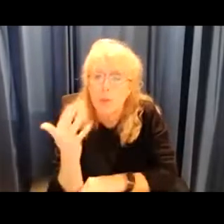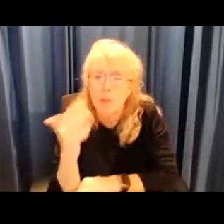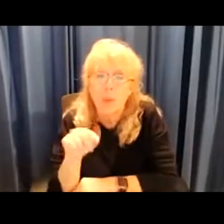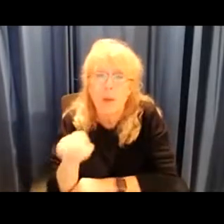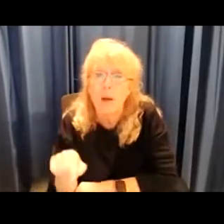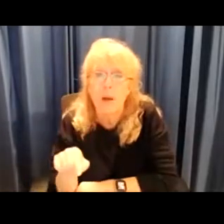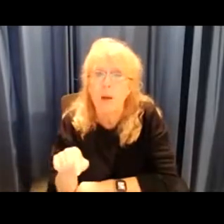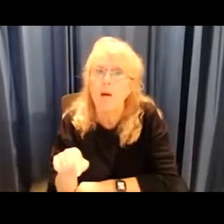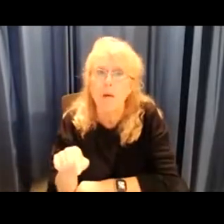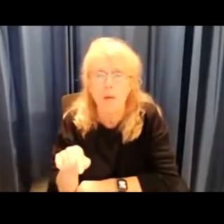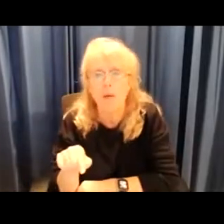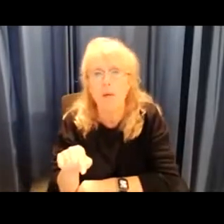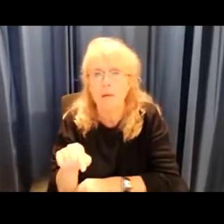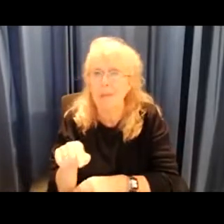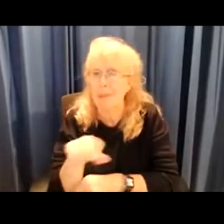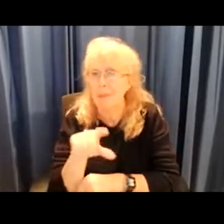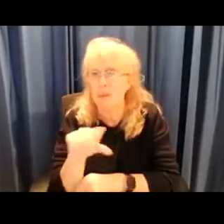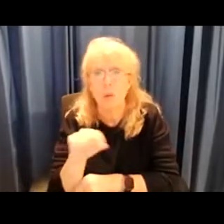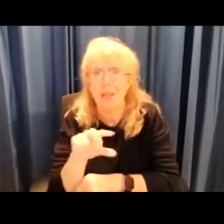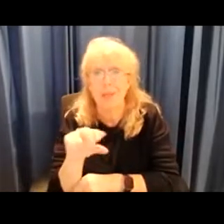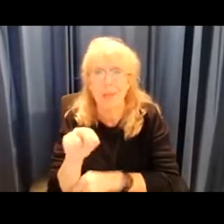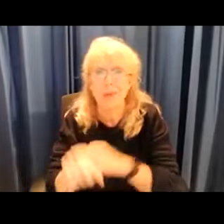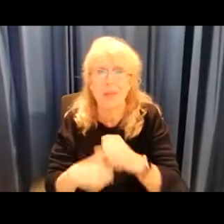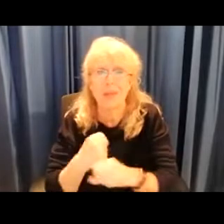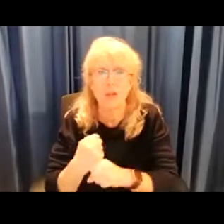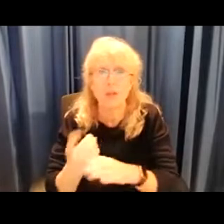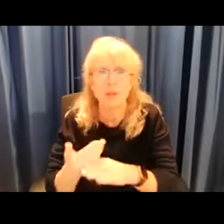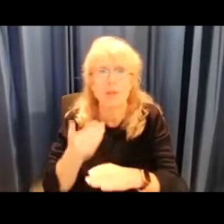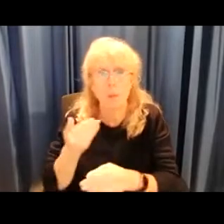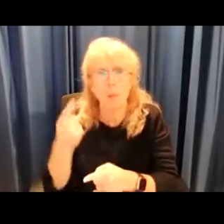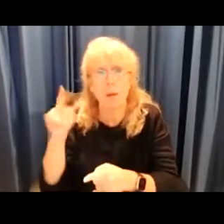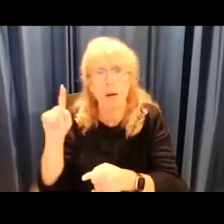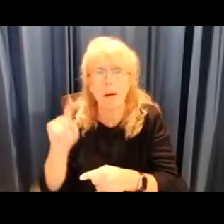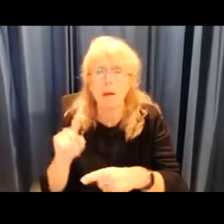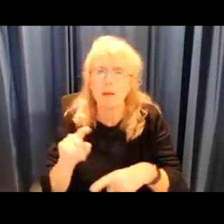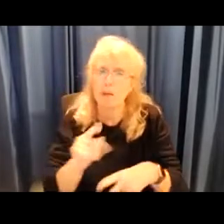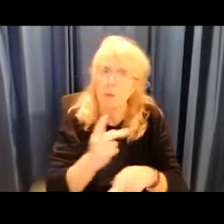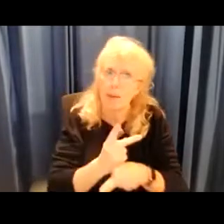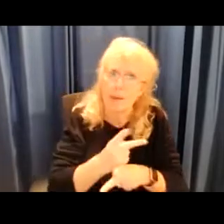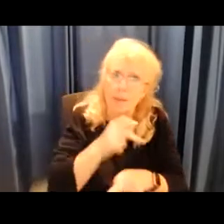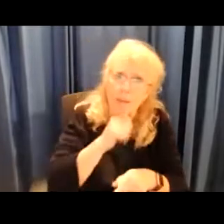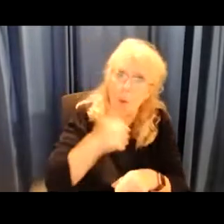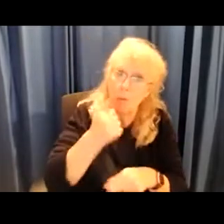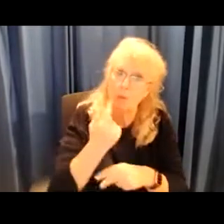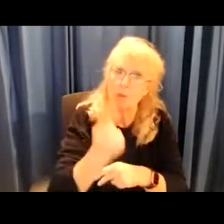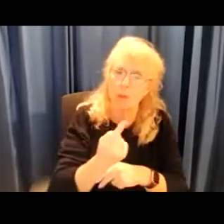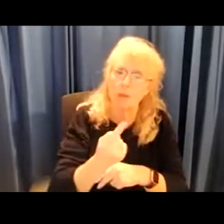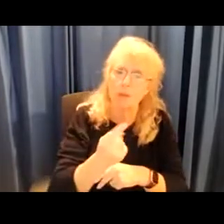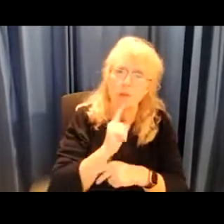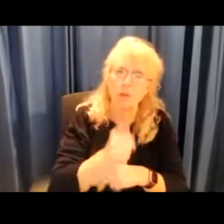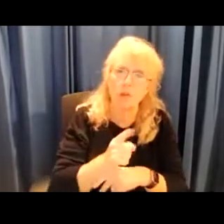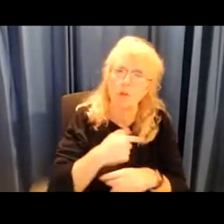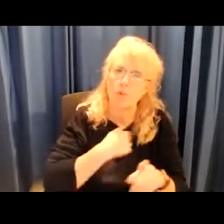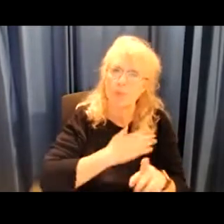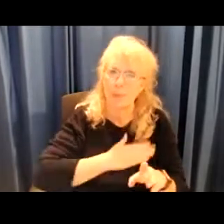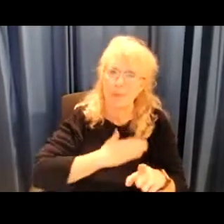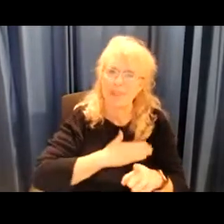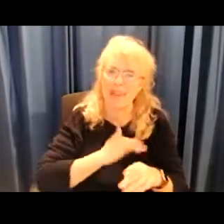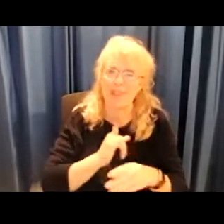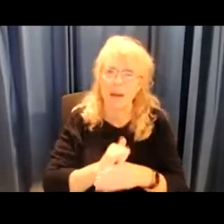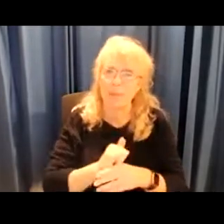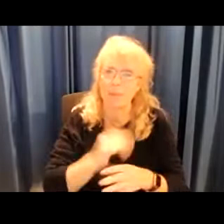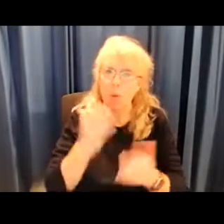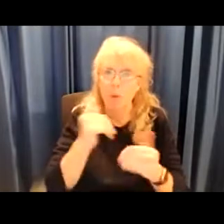ones that are there, especially the oldest ones. And so I appreciate that. I hope you'll keep that in mind. And I am